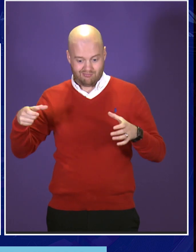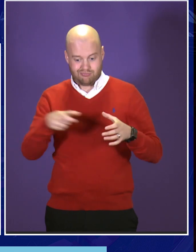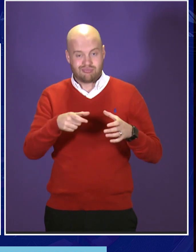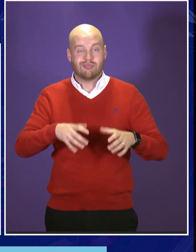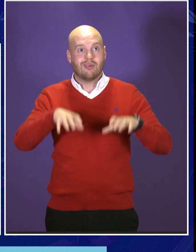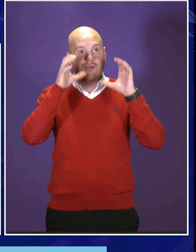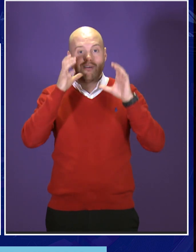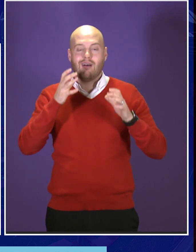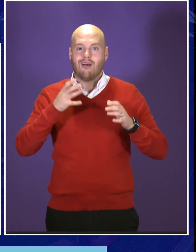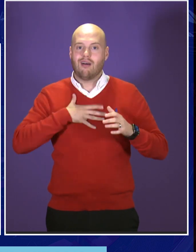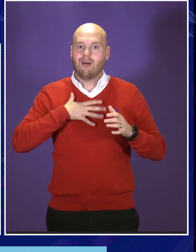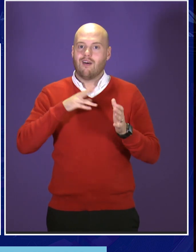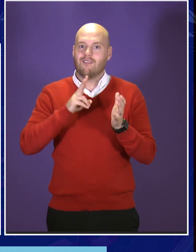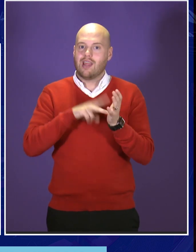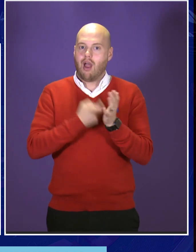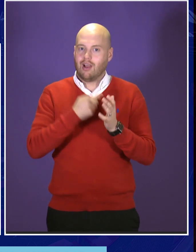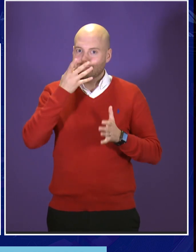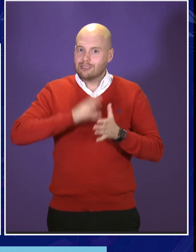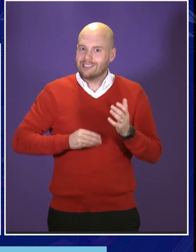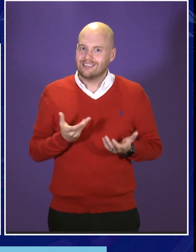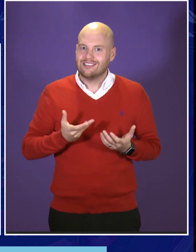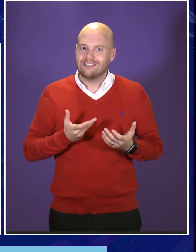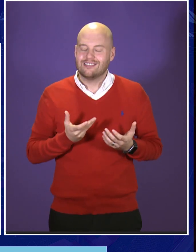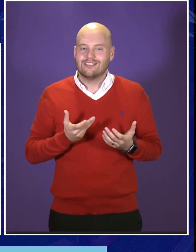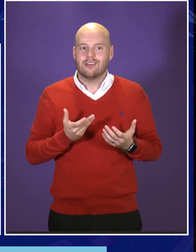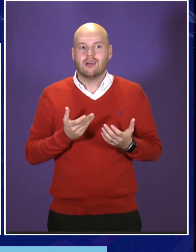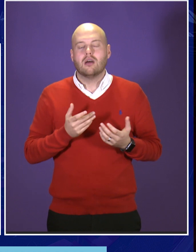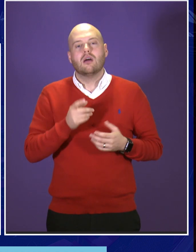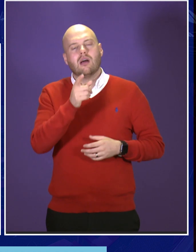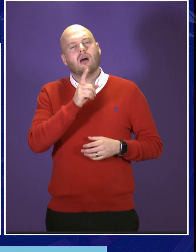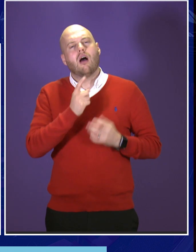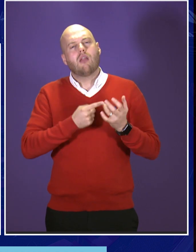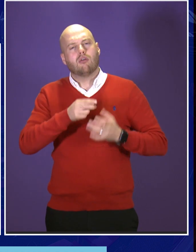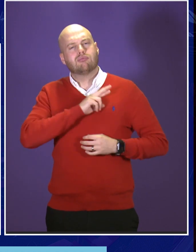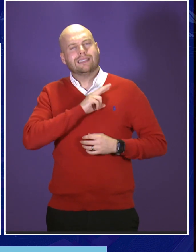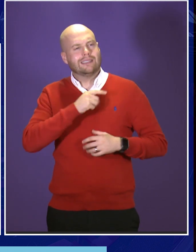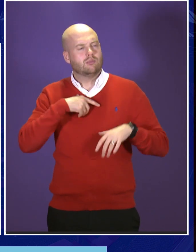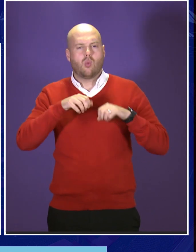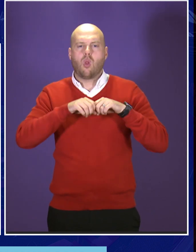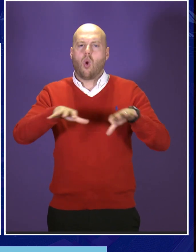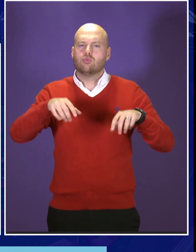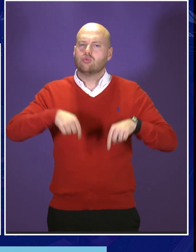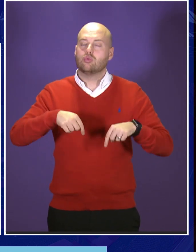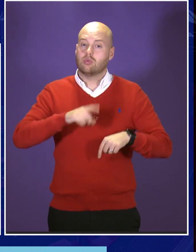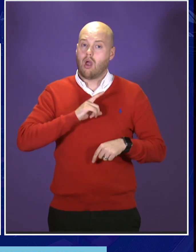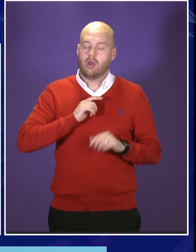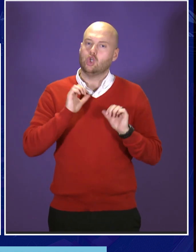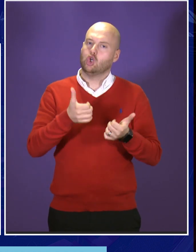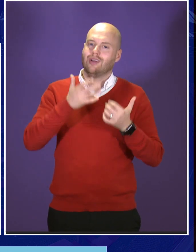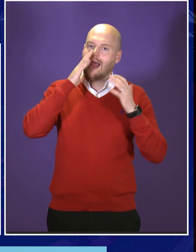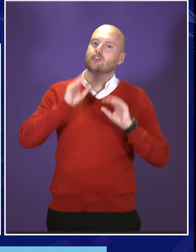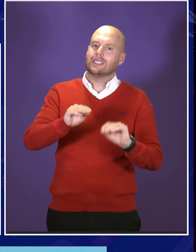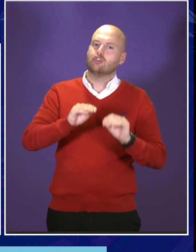this, and one of the biggest applications which has come out is education. And we launched Google Expeditions a few years ago with the idea of